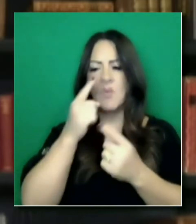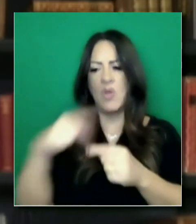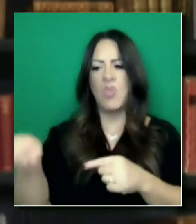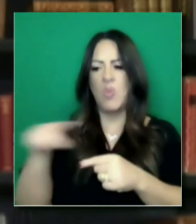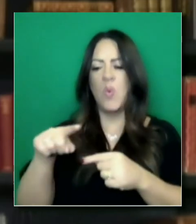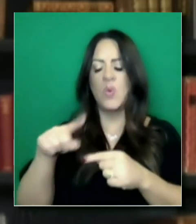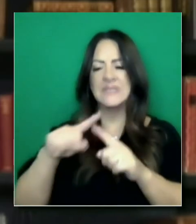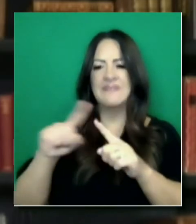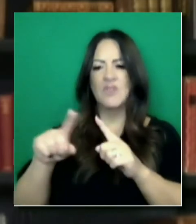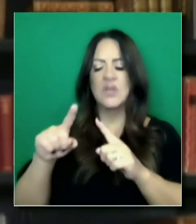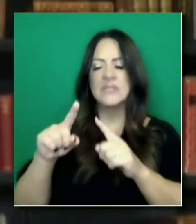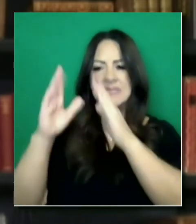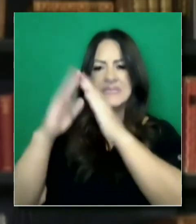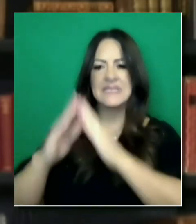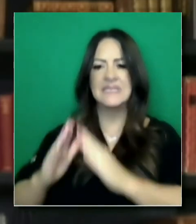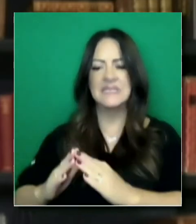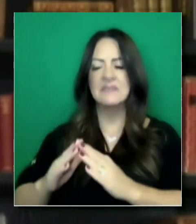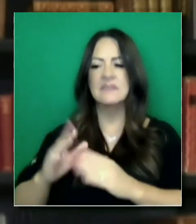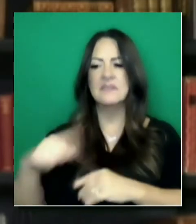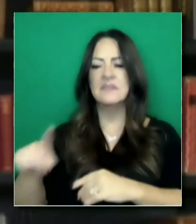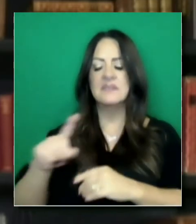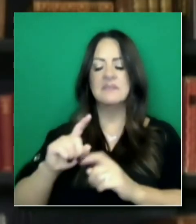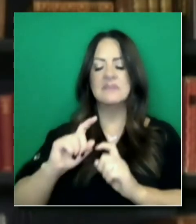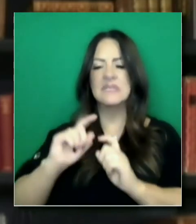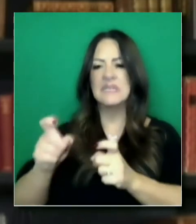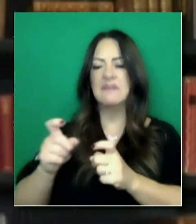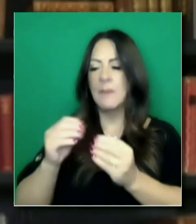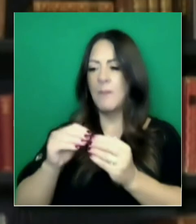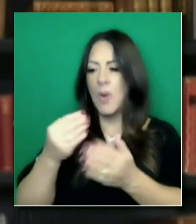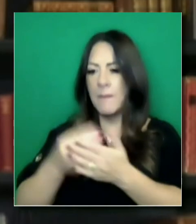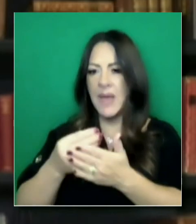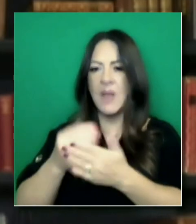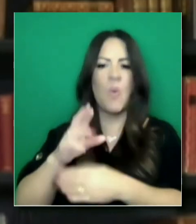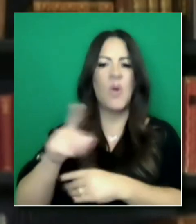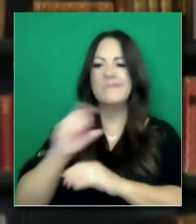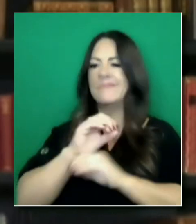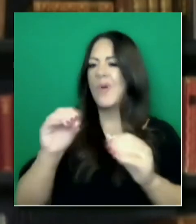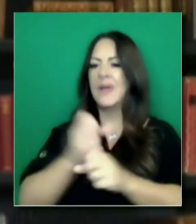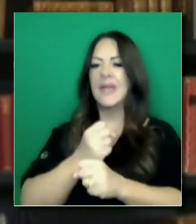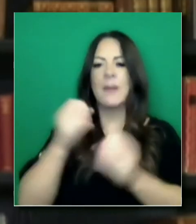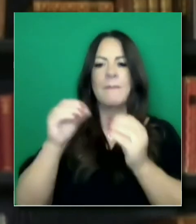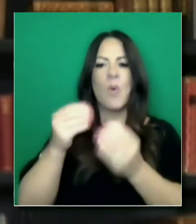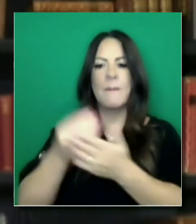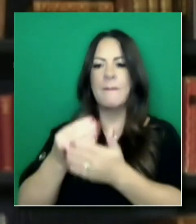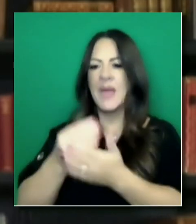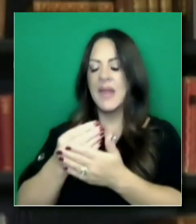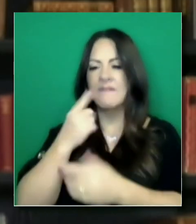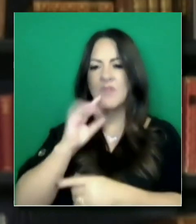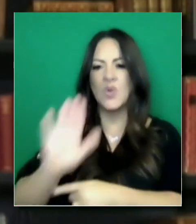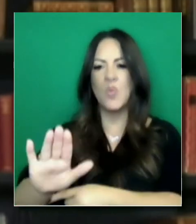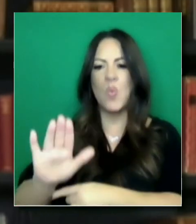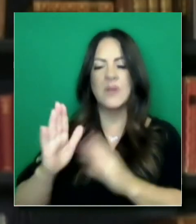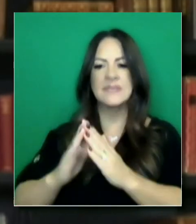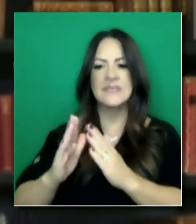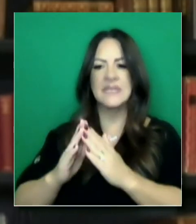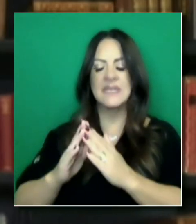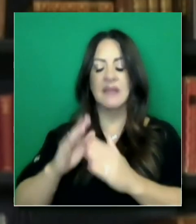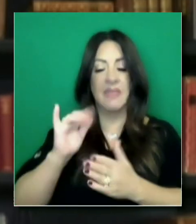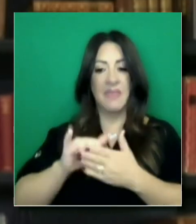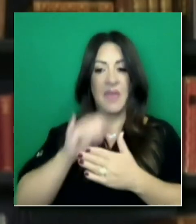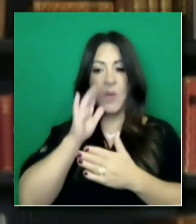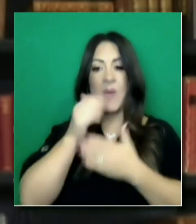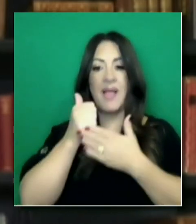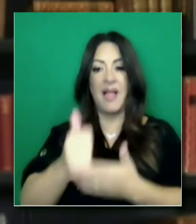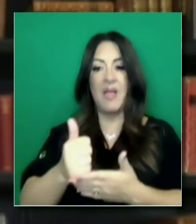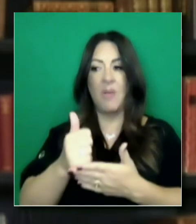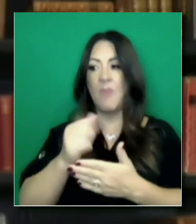federal COVID relief package includes no new money for local governments, and that's going to complicate their public health